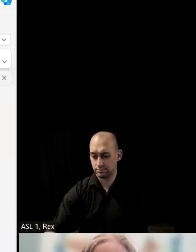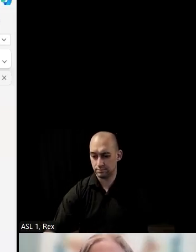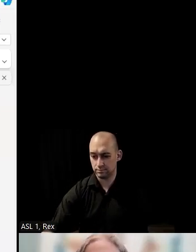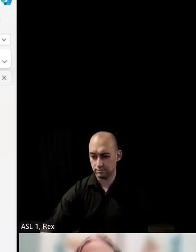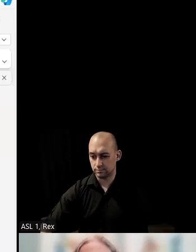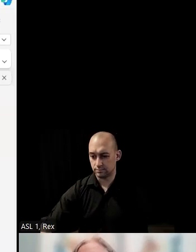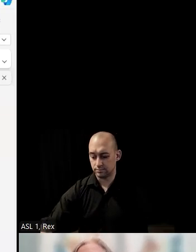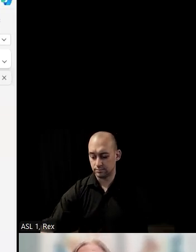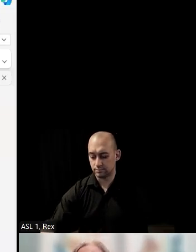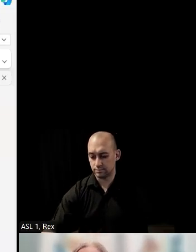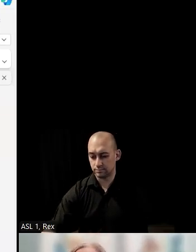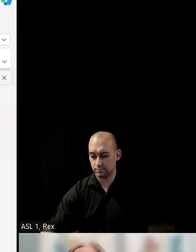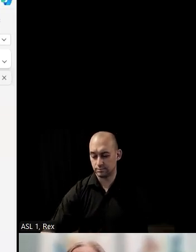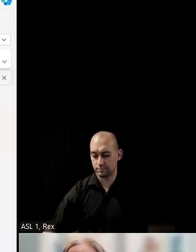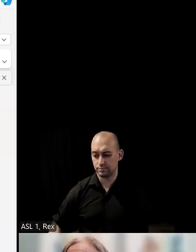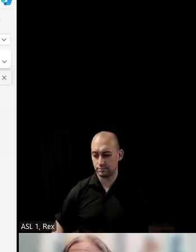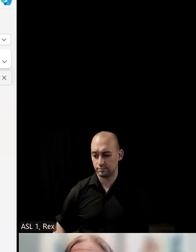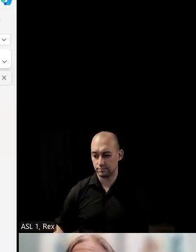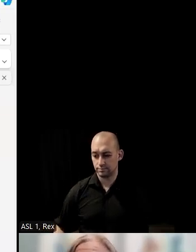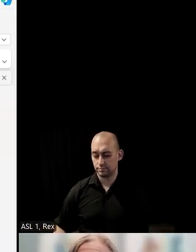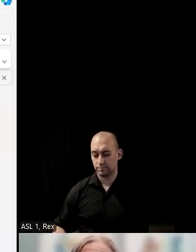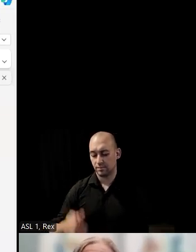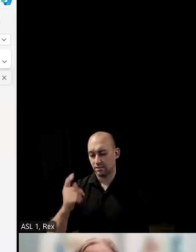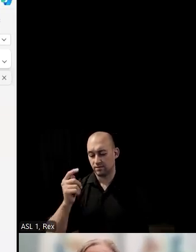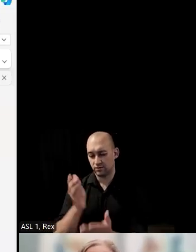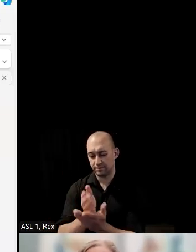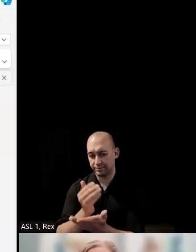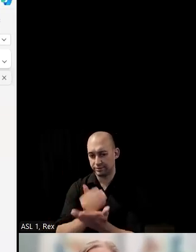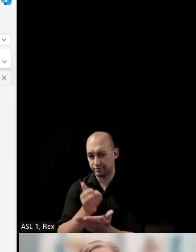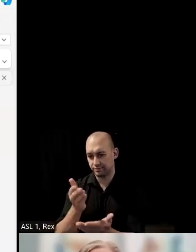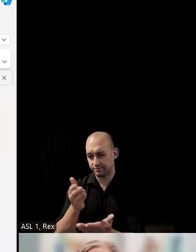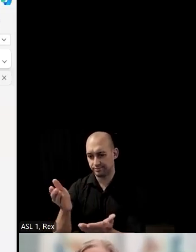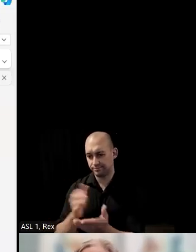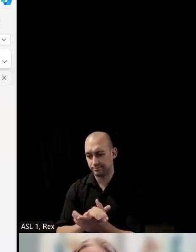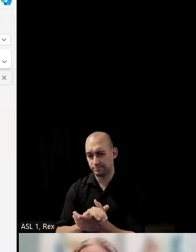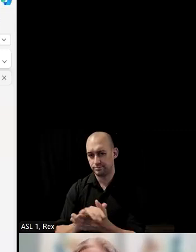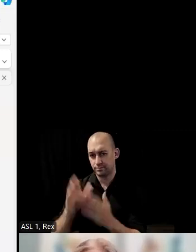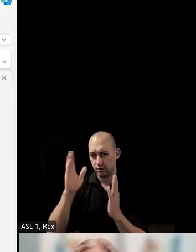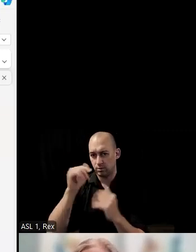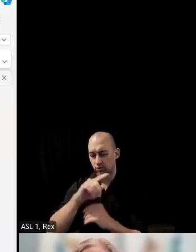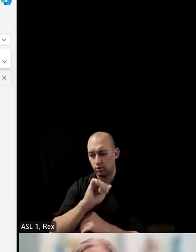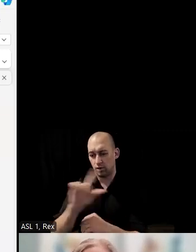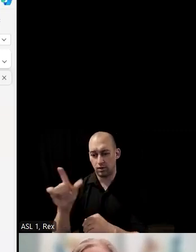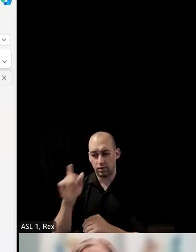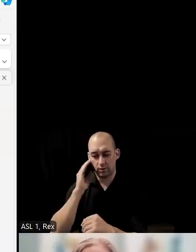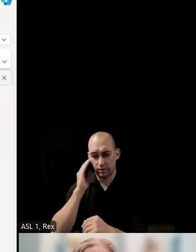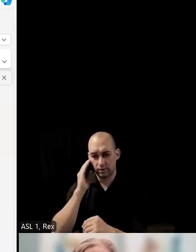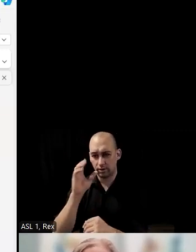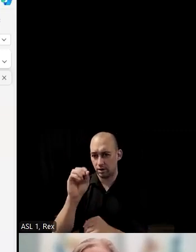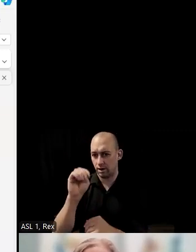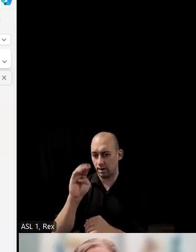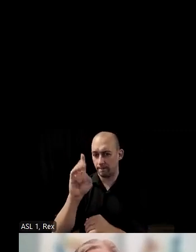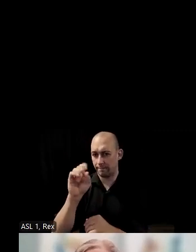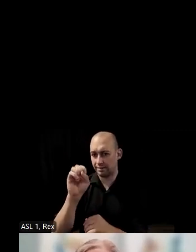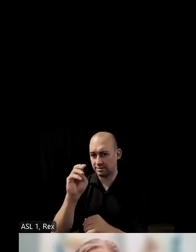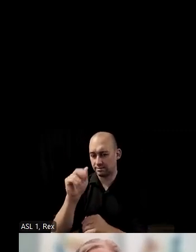Okay, great. Thank you. And then just a few budget items. So I hope you all are aware of the Ombudsman program and understand